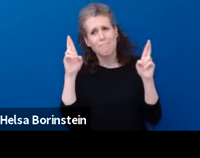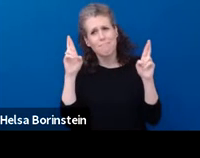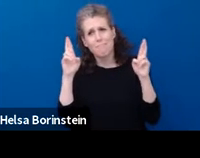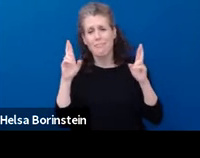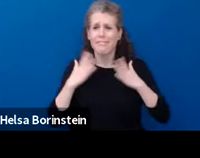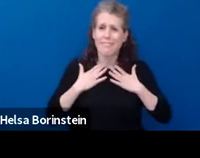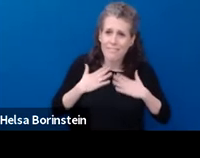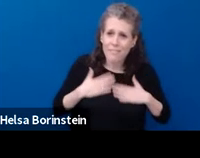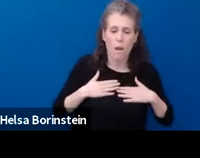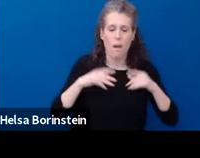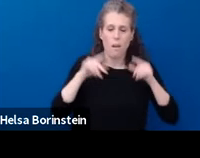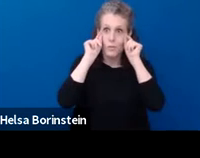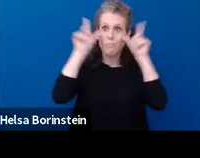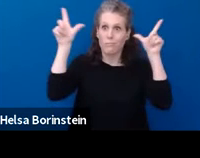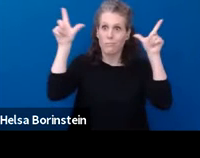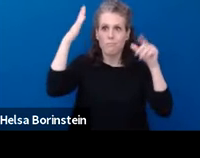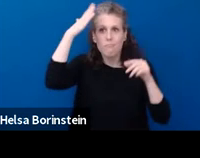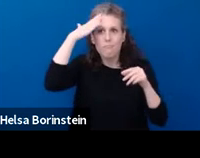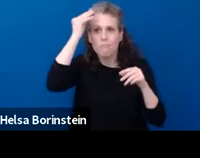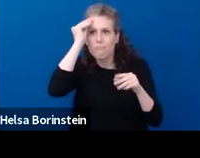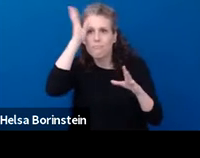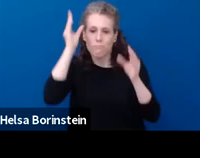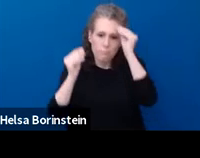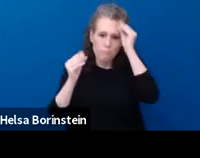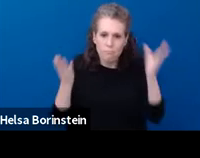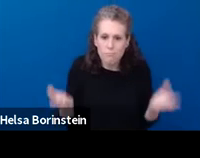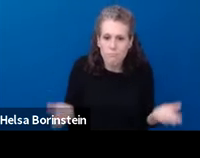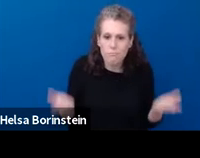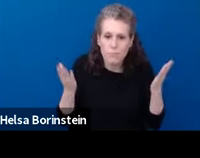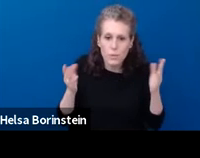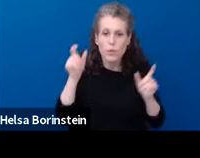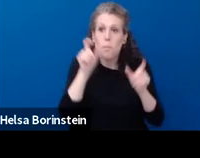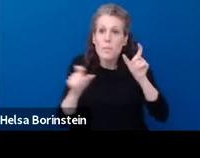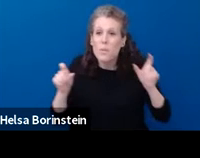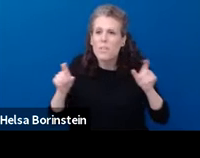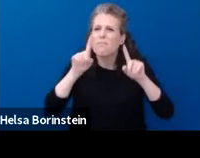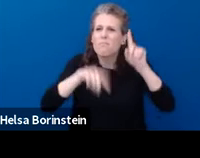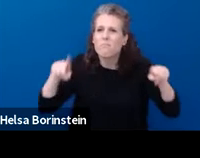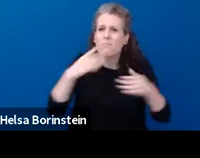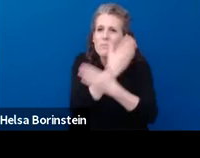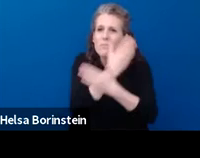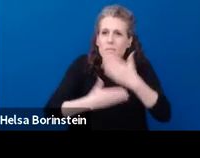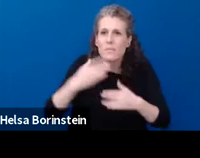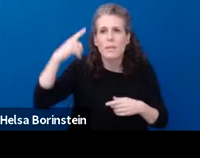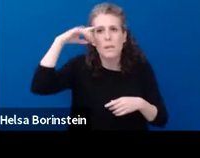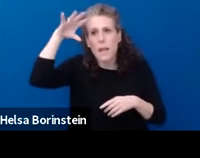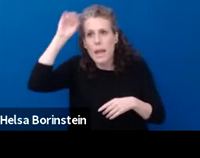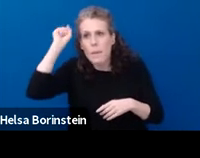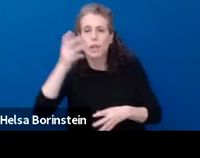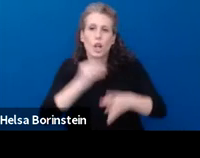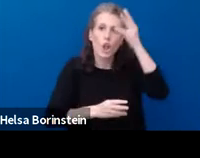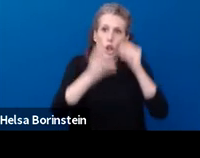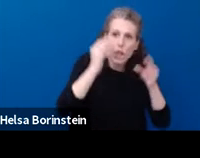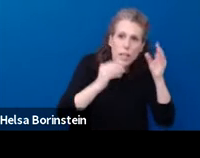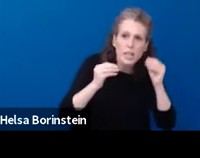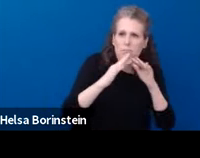that people with different kind of cognitive disabilities, like memory problems, learning disabilities, and so on,